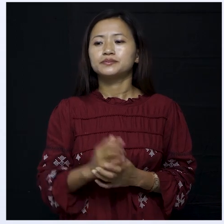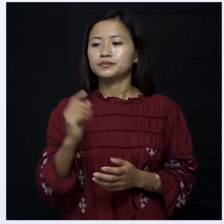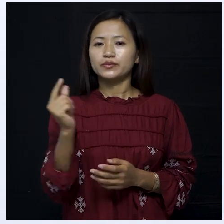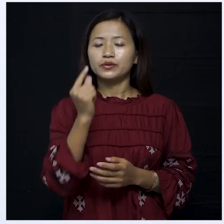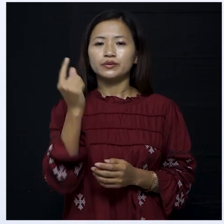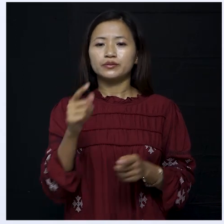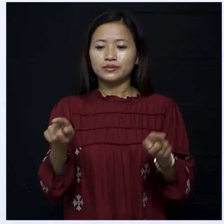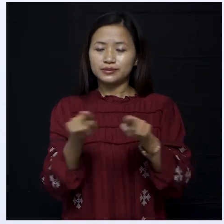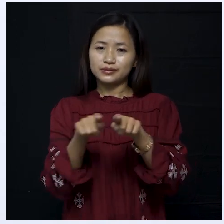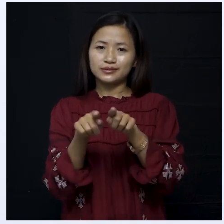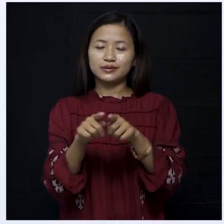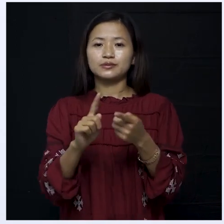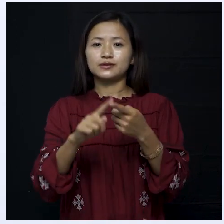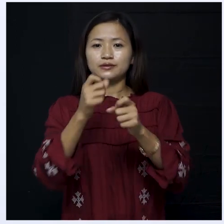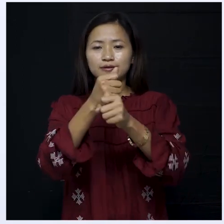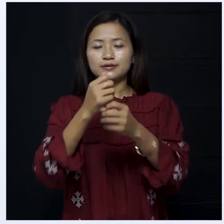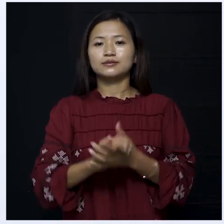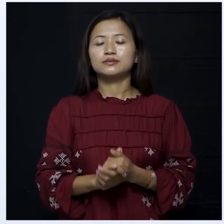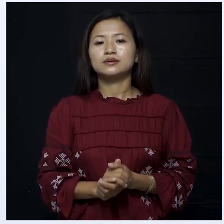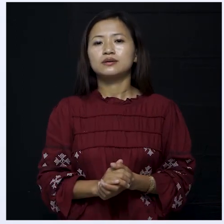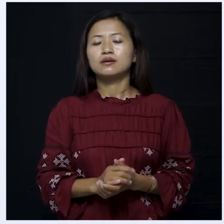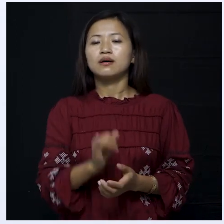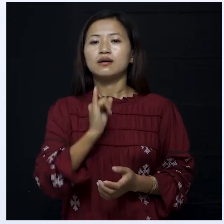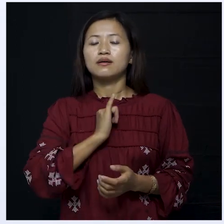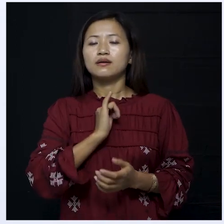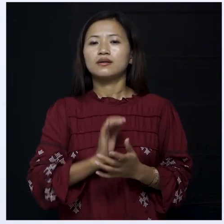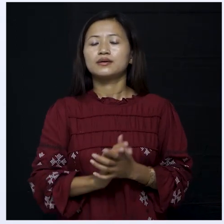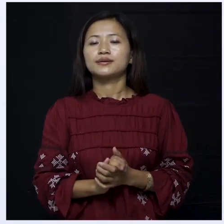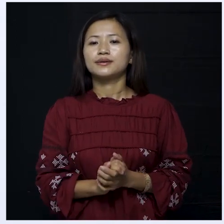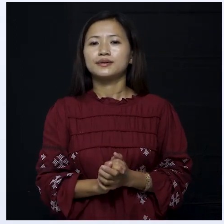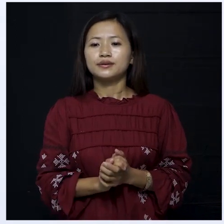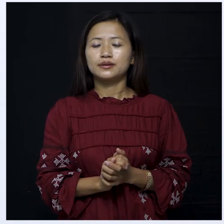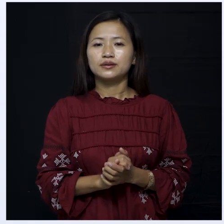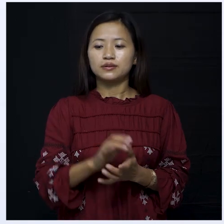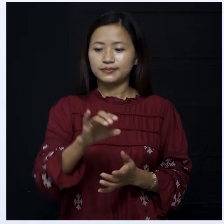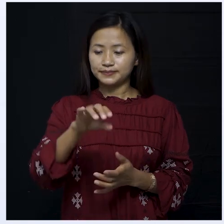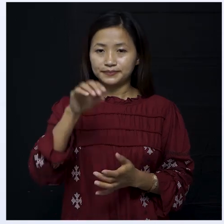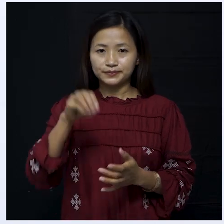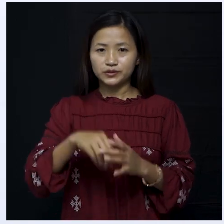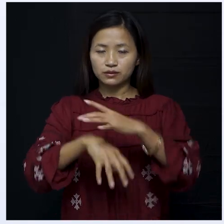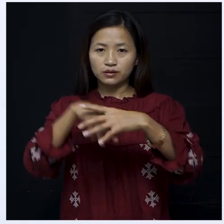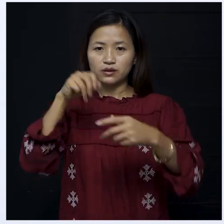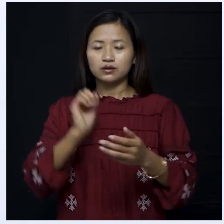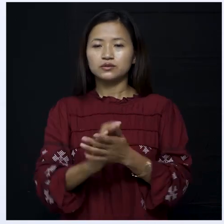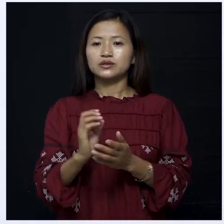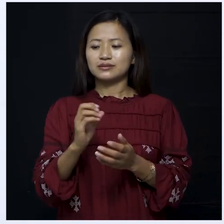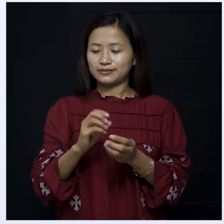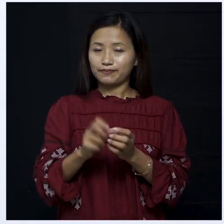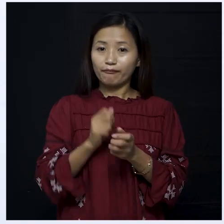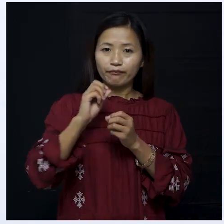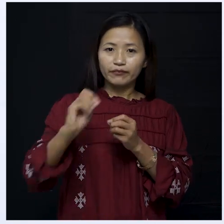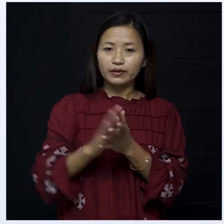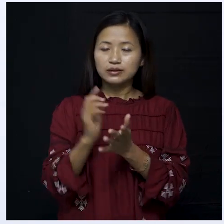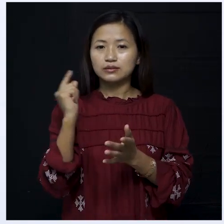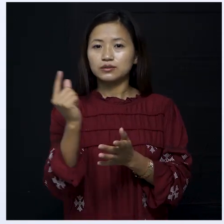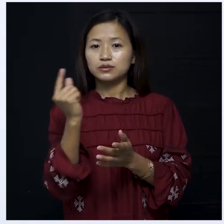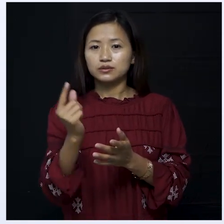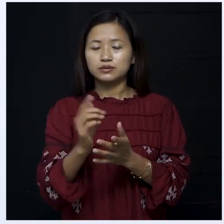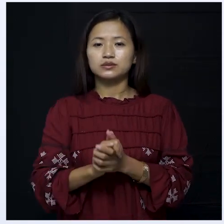Using the same example, I take out